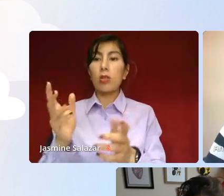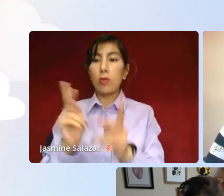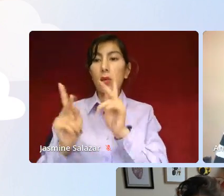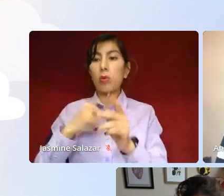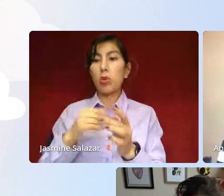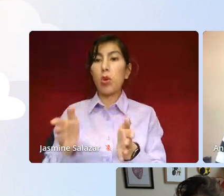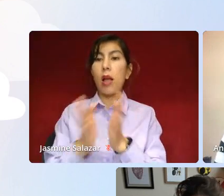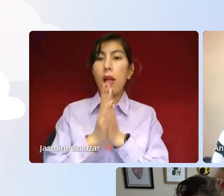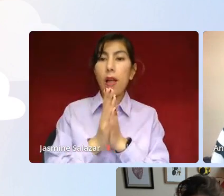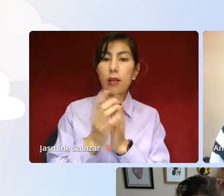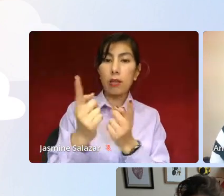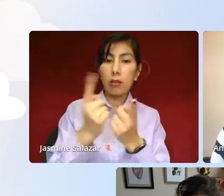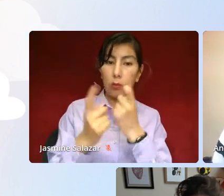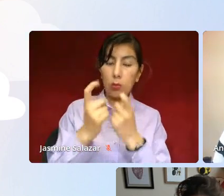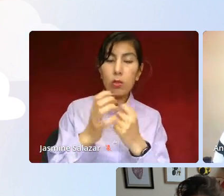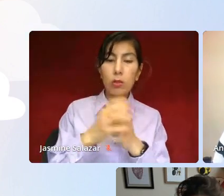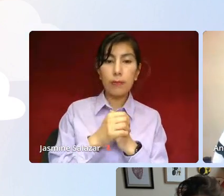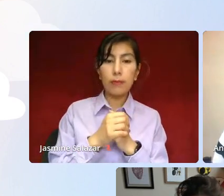questions,